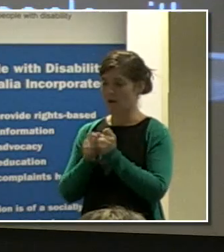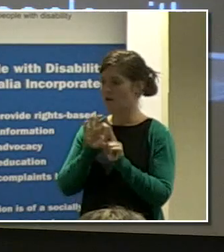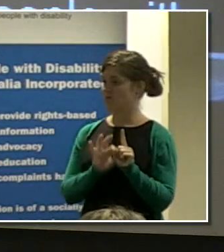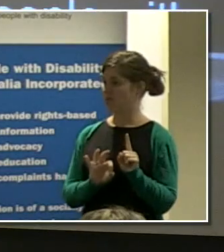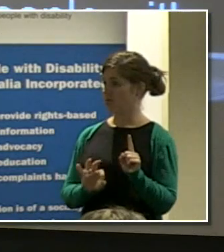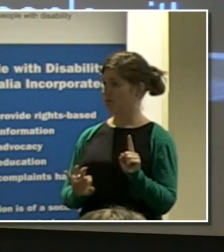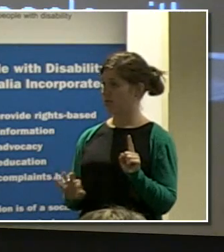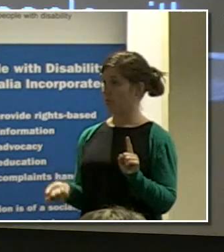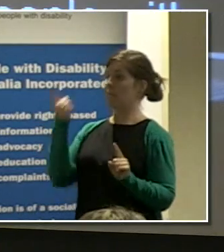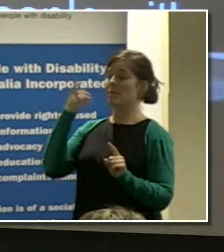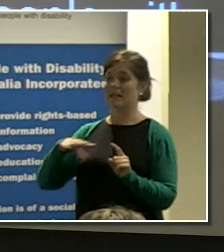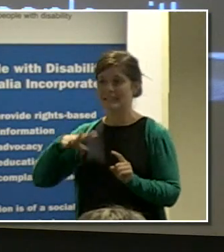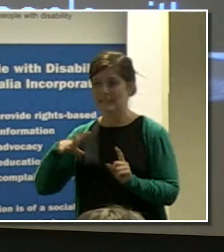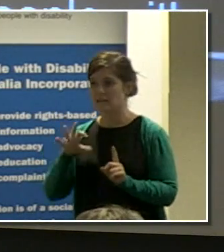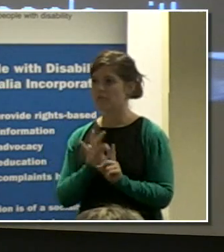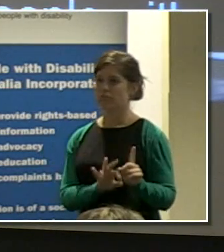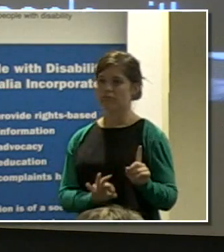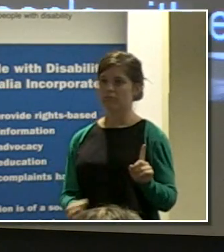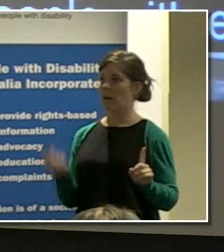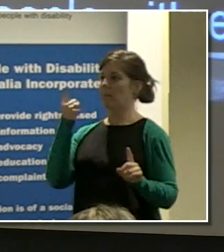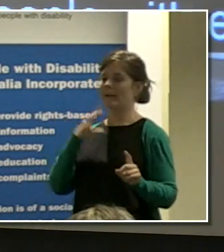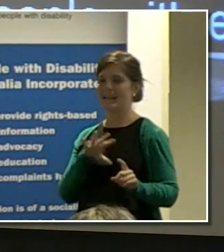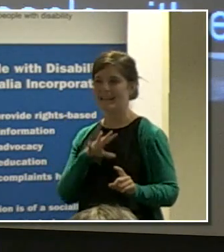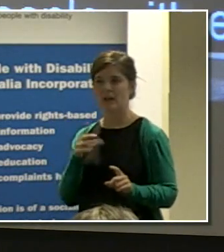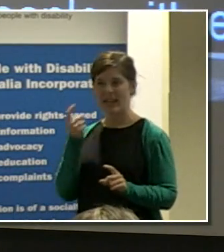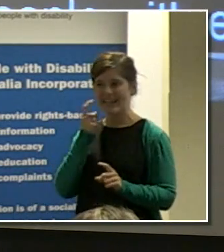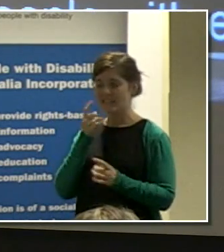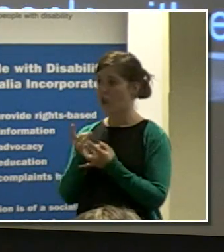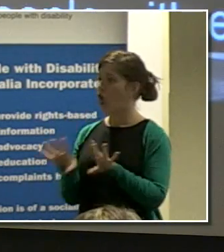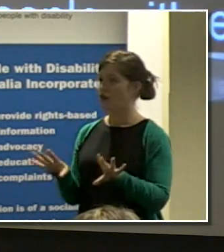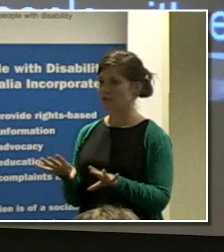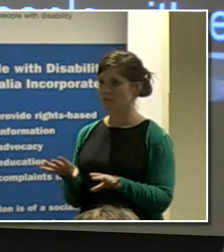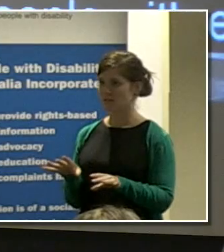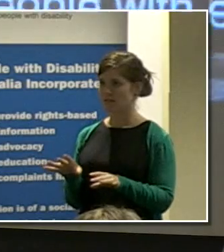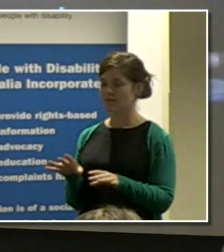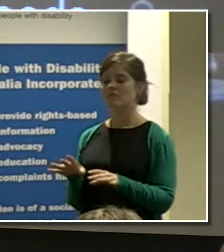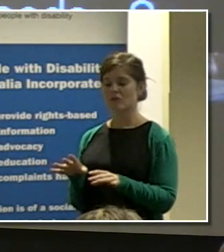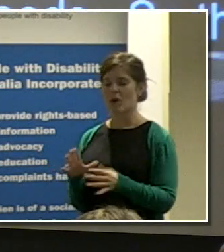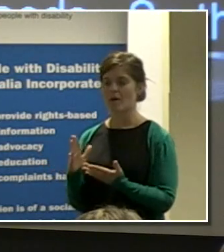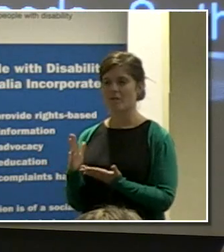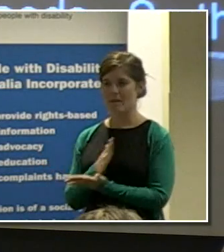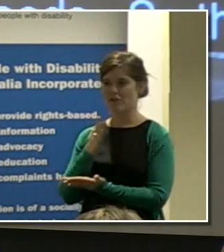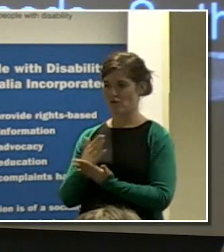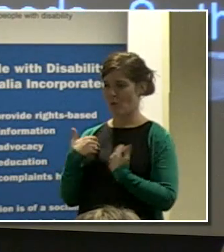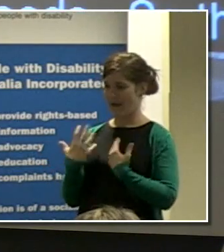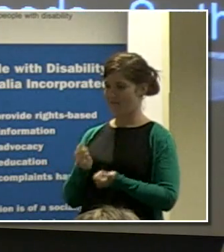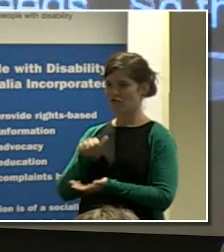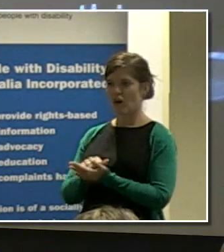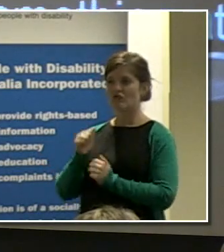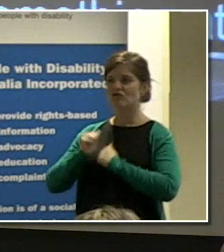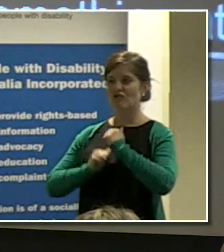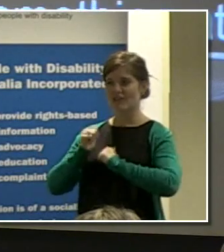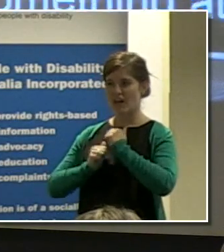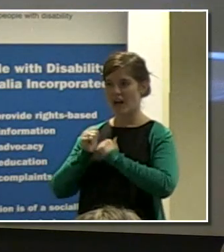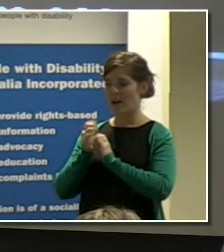don't need anything at the moment, and so they're easy to lose track of. So making sure you've got the infrastructure in place so that